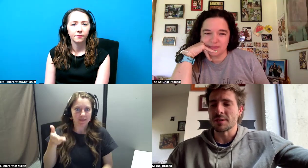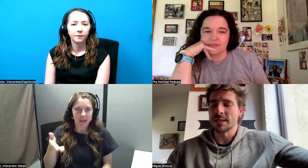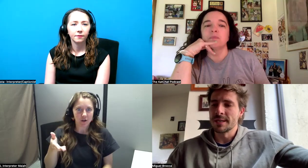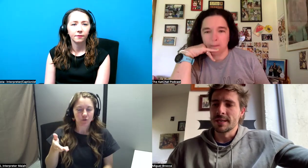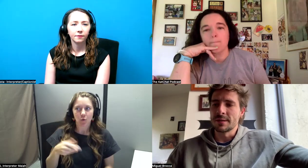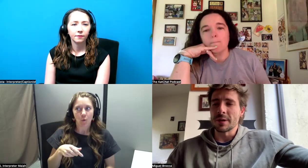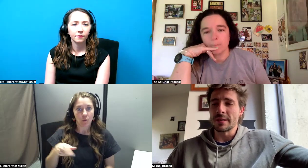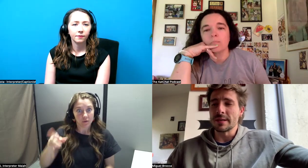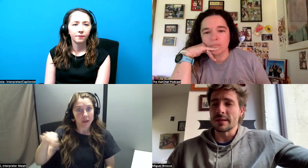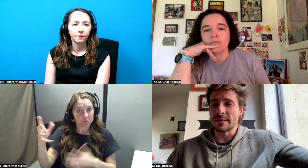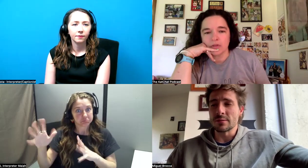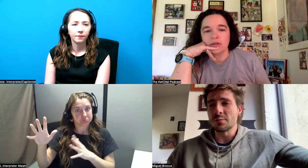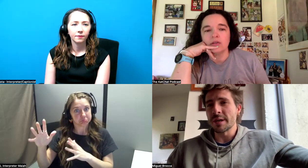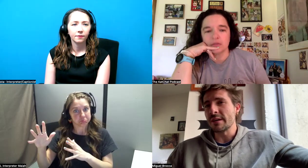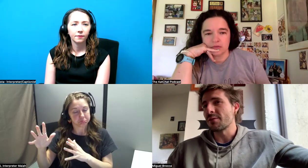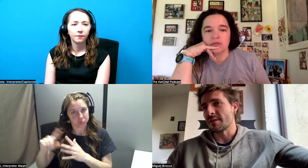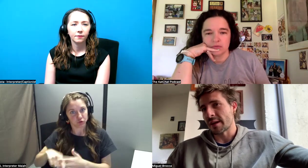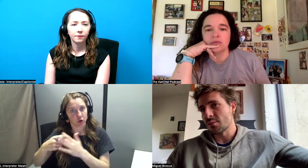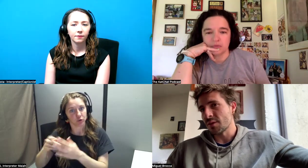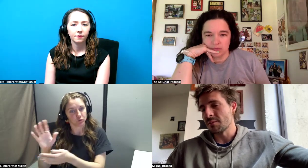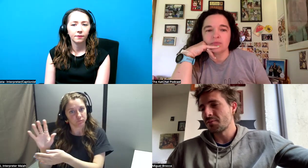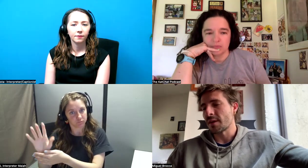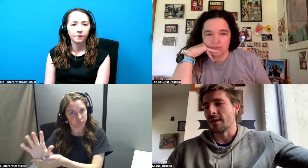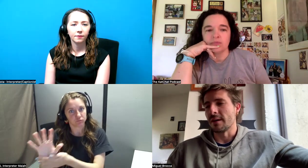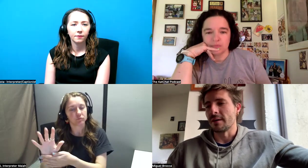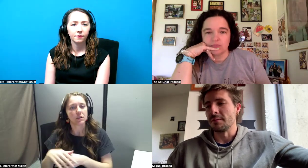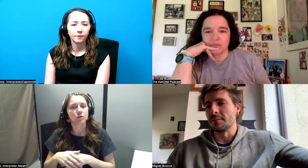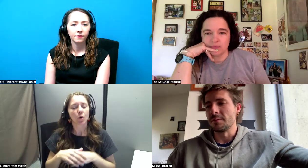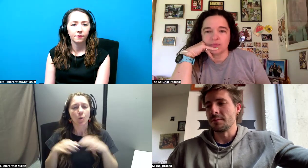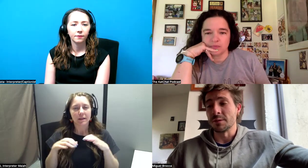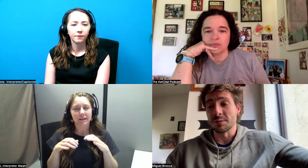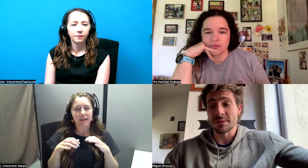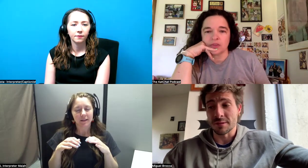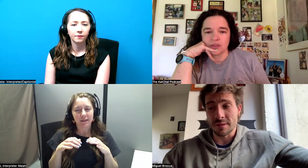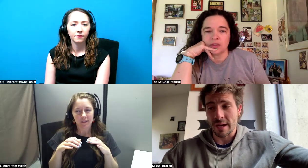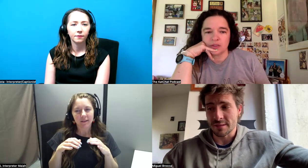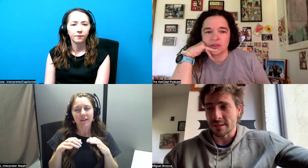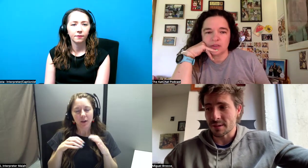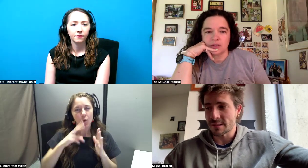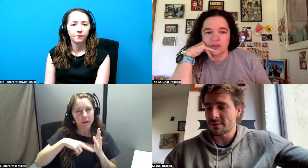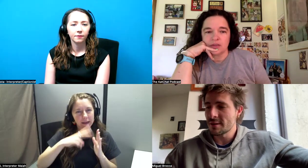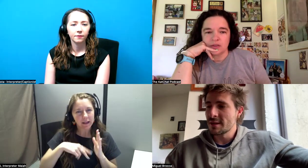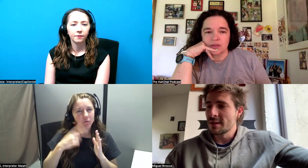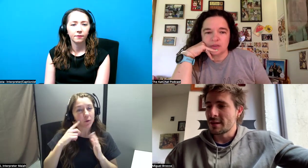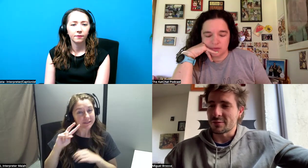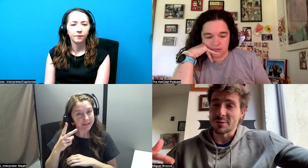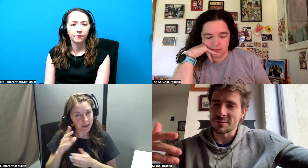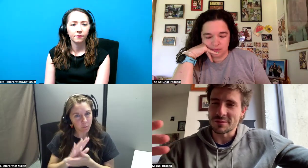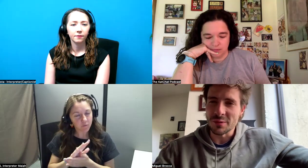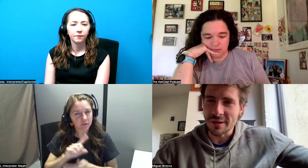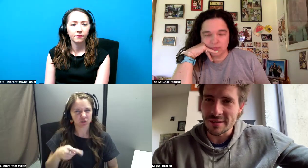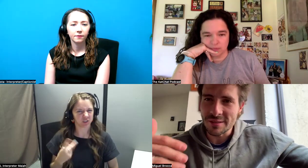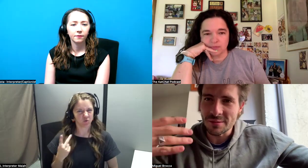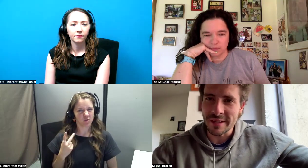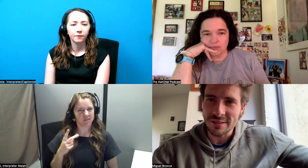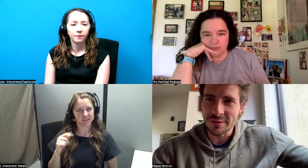first movie. We did a Zoom reading for the second movie, uh, which was just Ashley and myself. And of course, she was